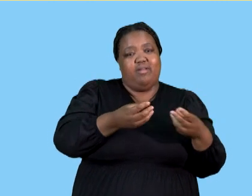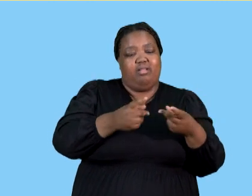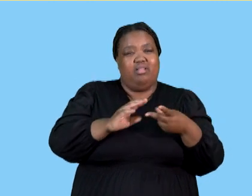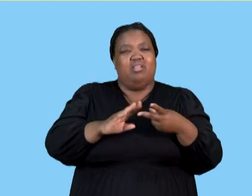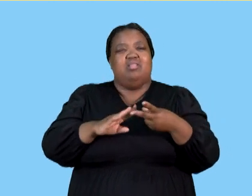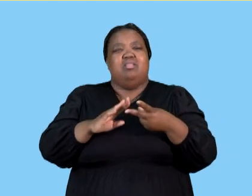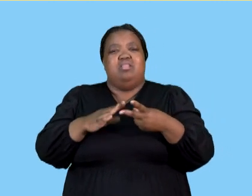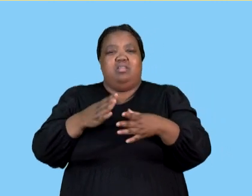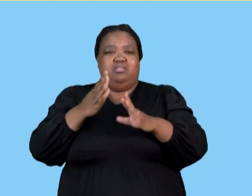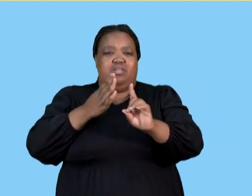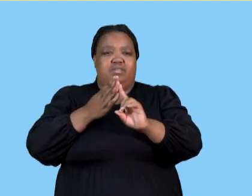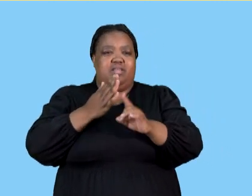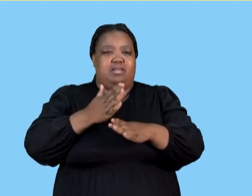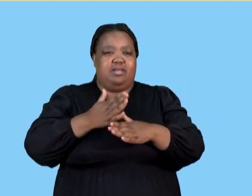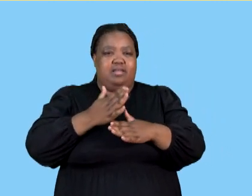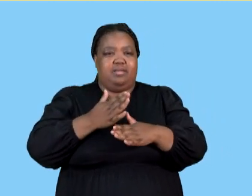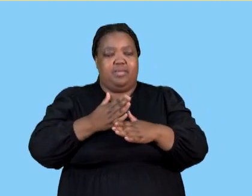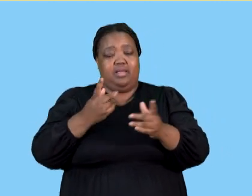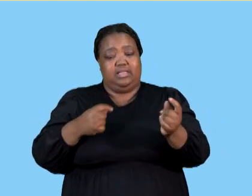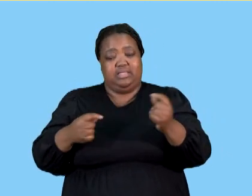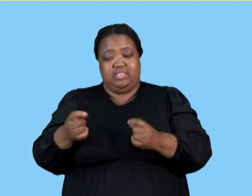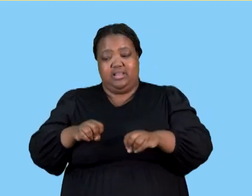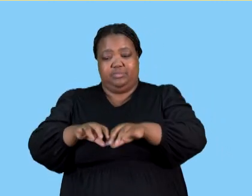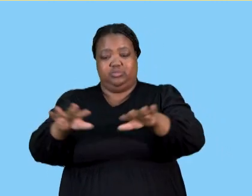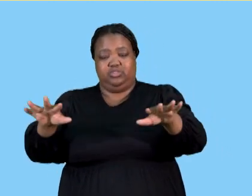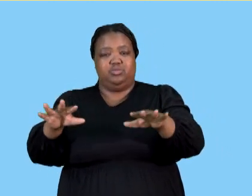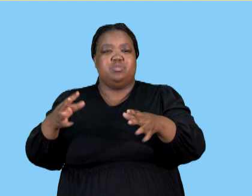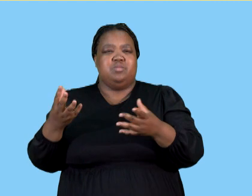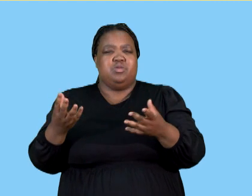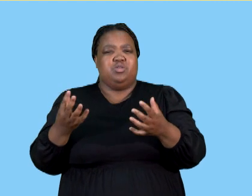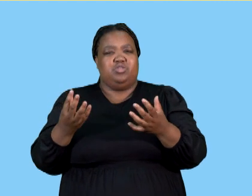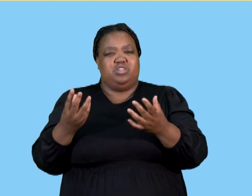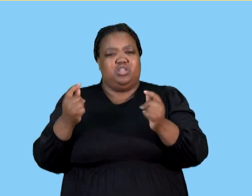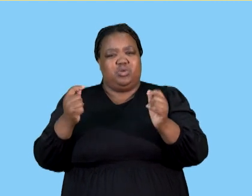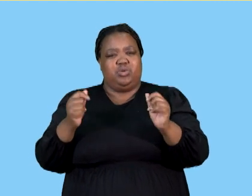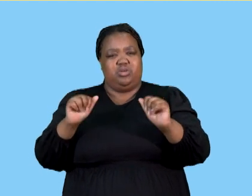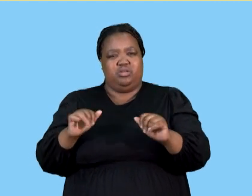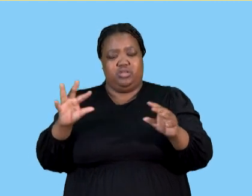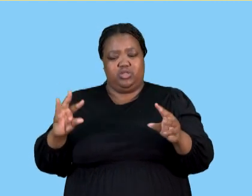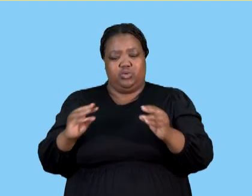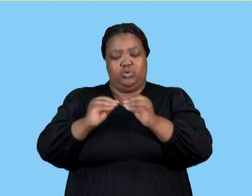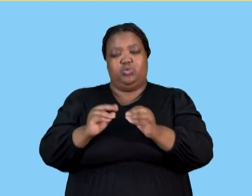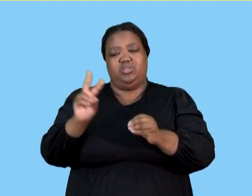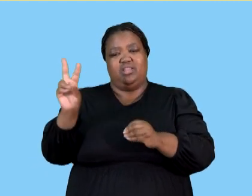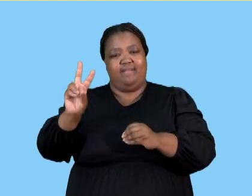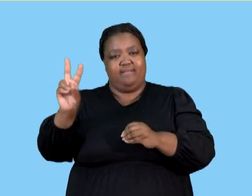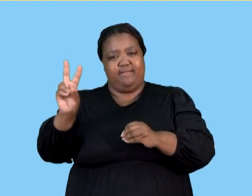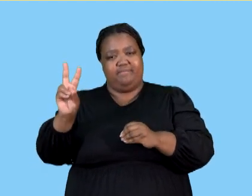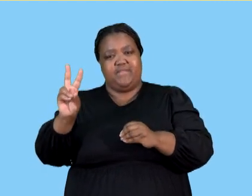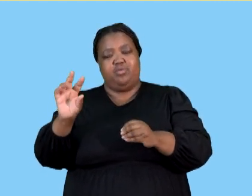direct material cost, direct labor cost, selling and distribution cost. So they want us to calculate